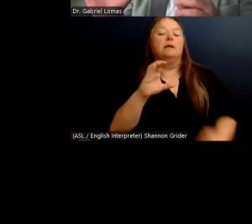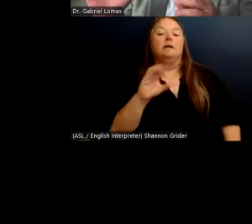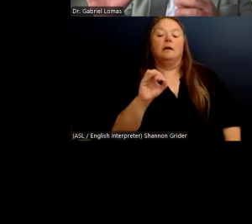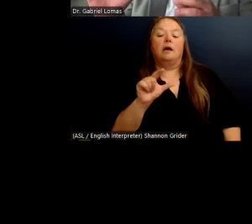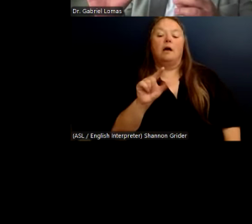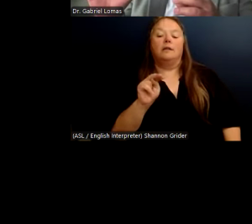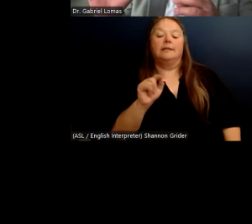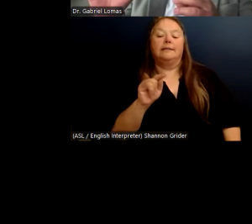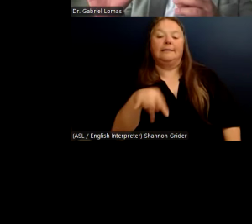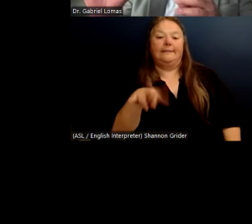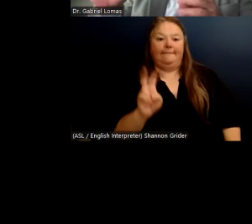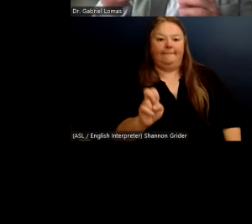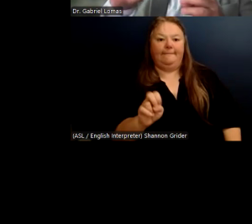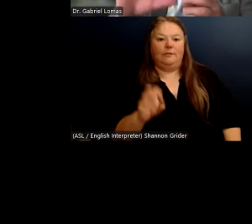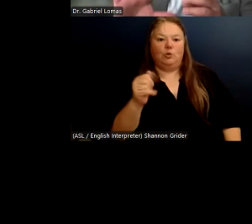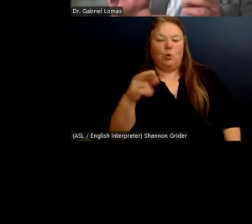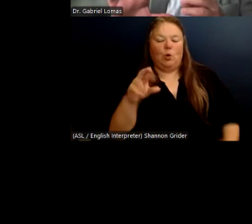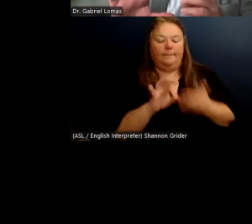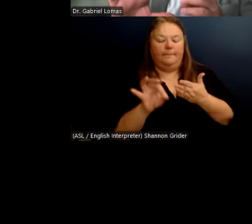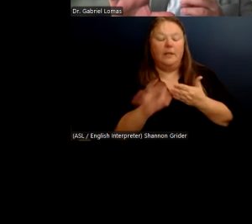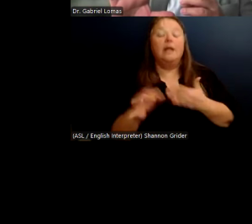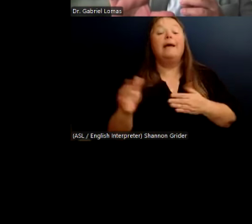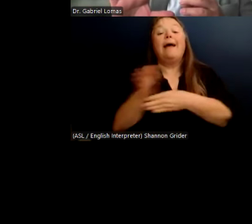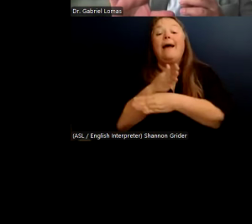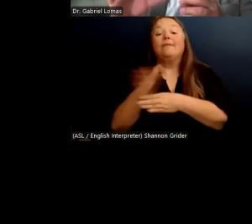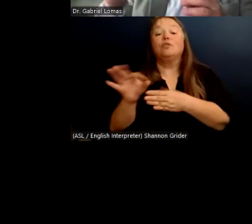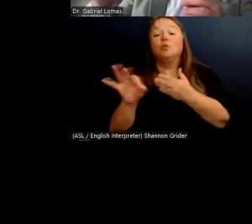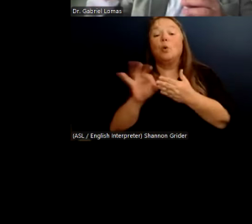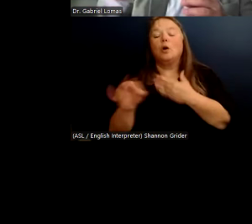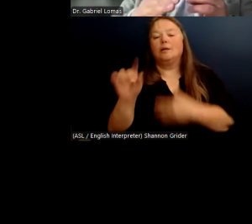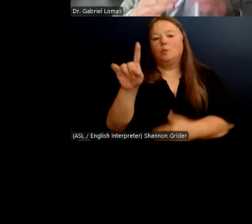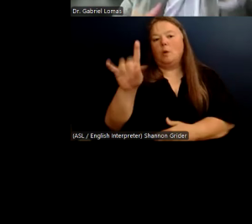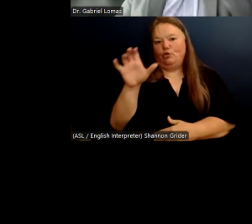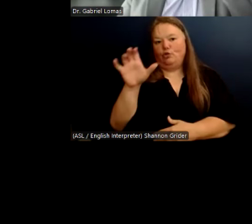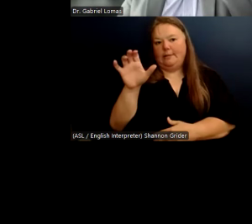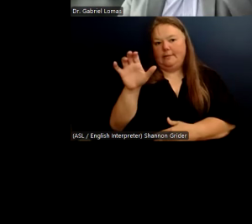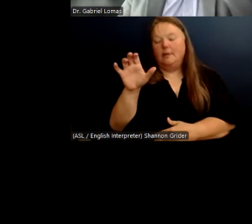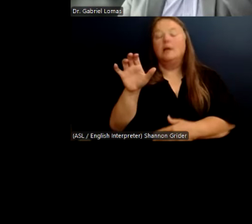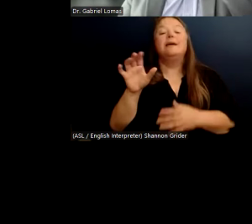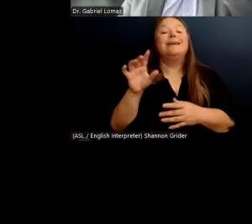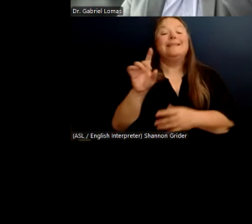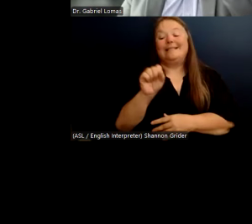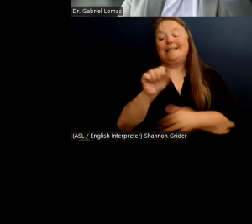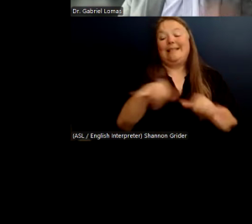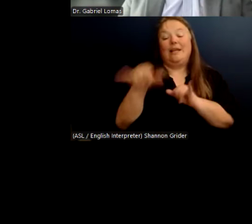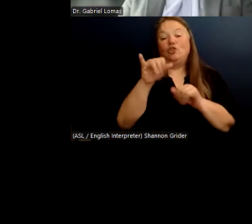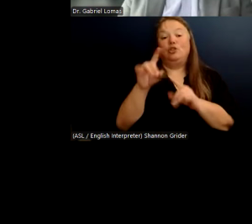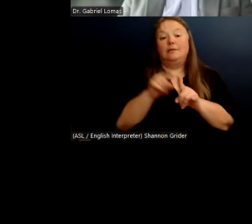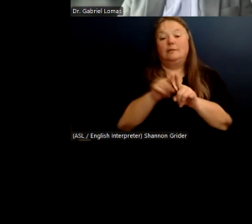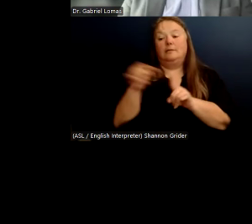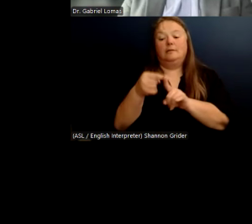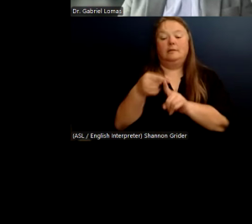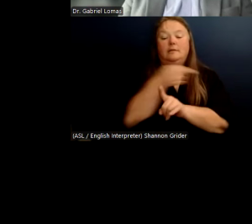100. Standard deviation is 15. So 100 minus 15 is